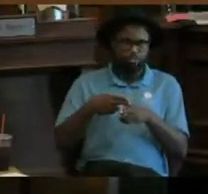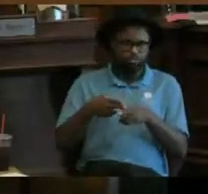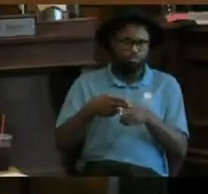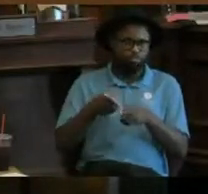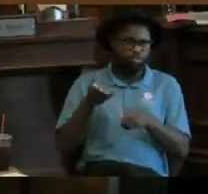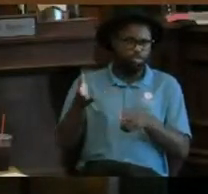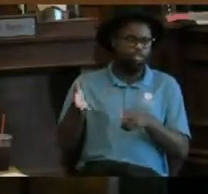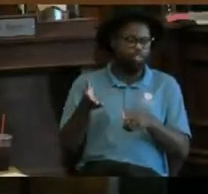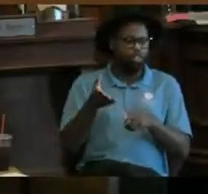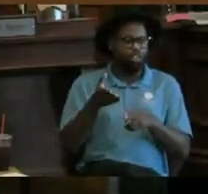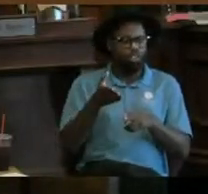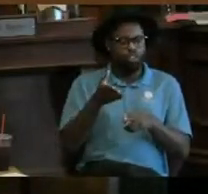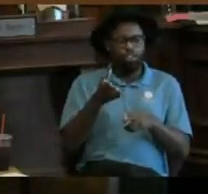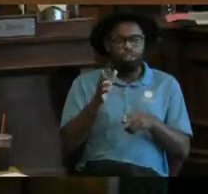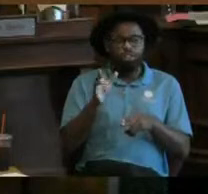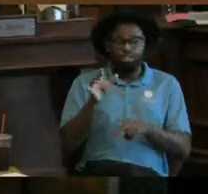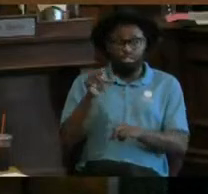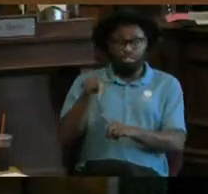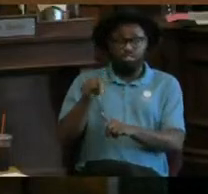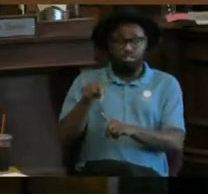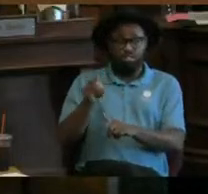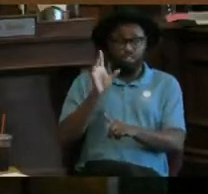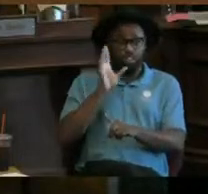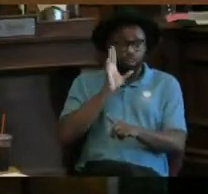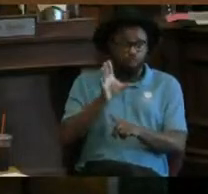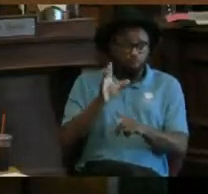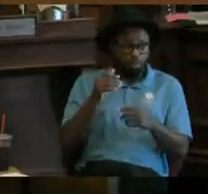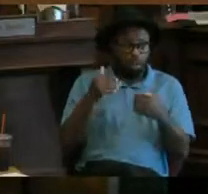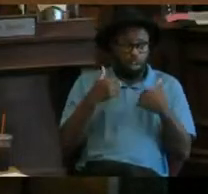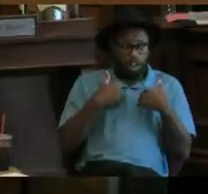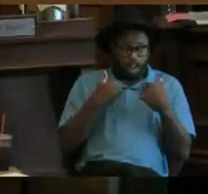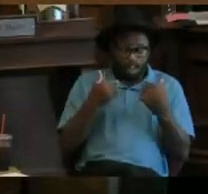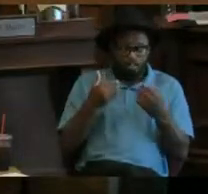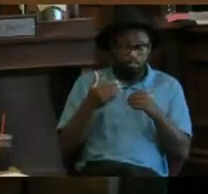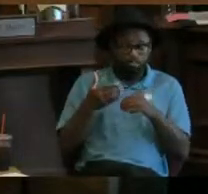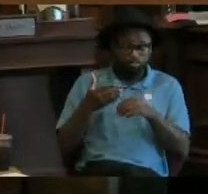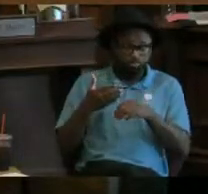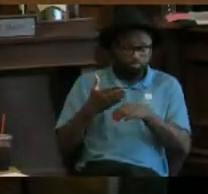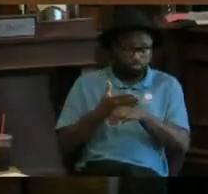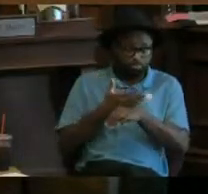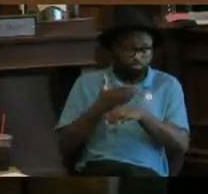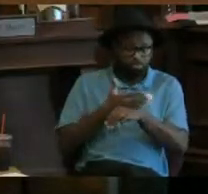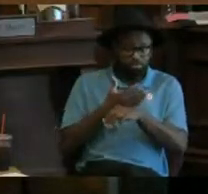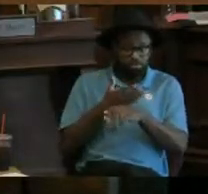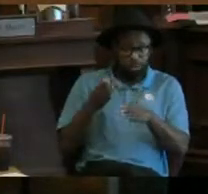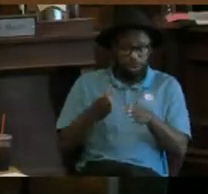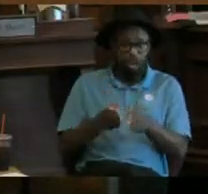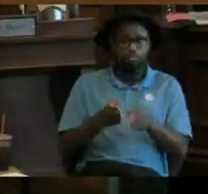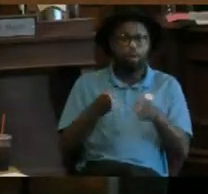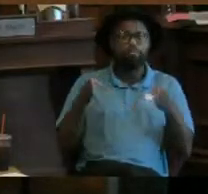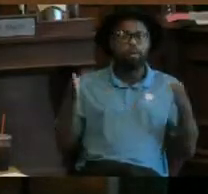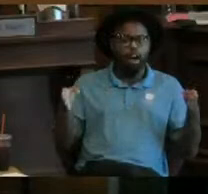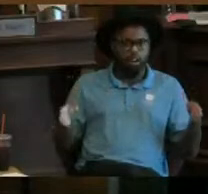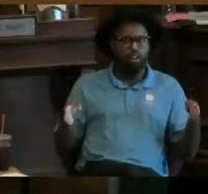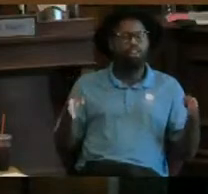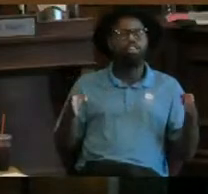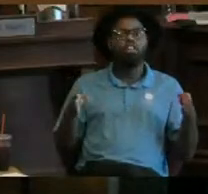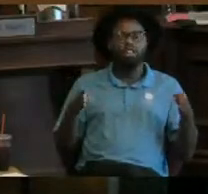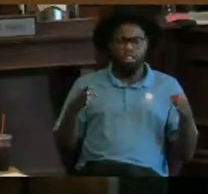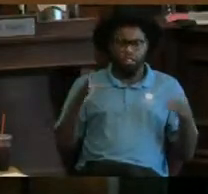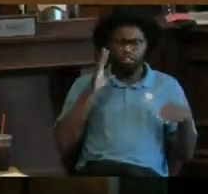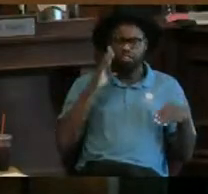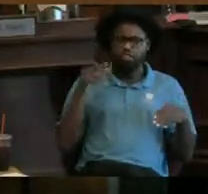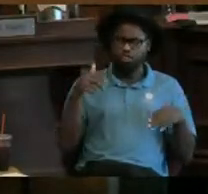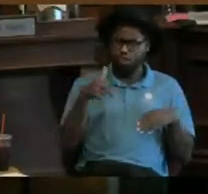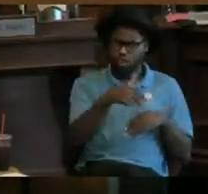that potential to get some bump outs in that area? Because that's something that the community's desired. Yeah, we will look at that. All right, thank you.